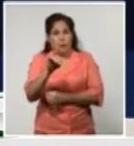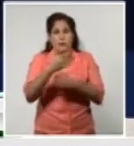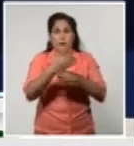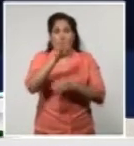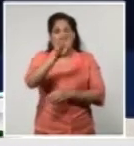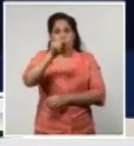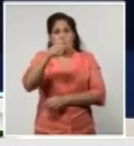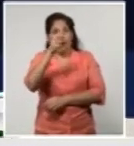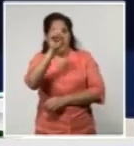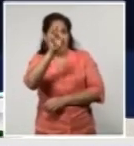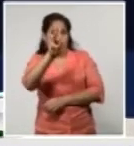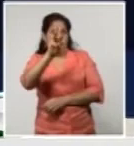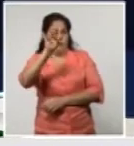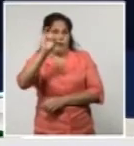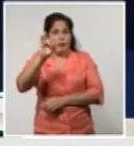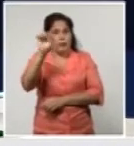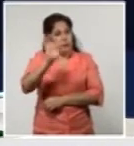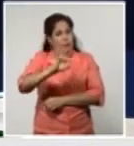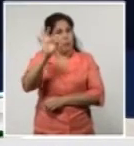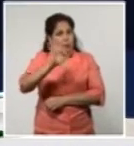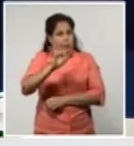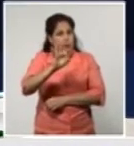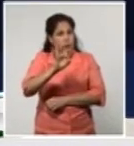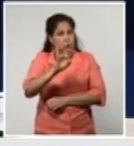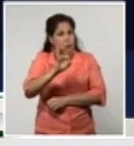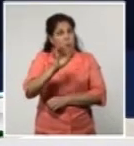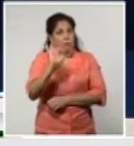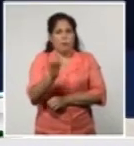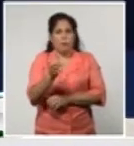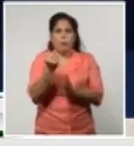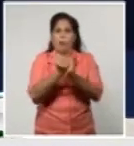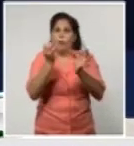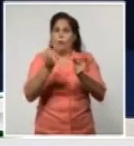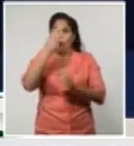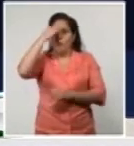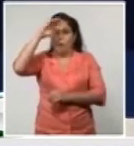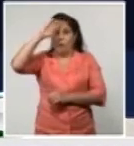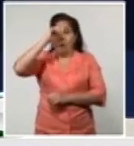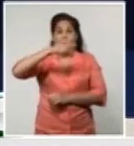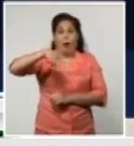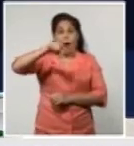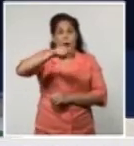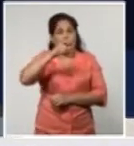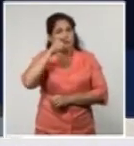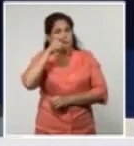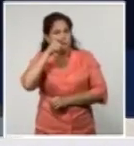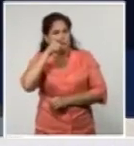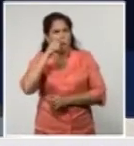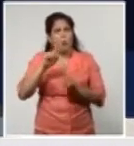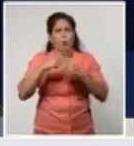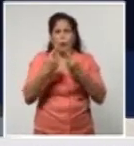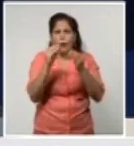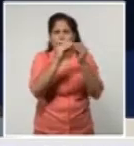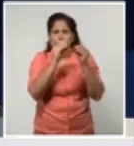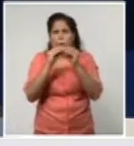Cuba. In 5 cases, the source of infection had not yet been determined, accumulating